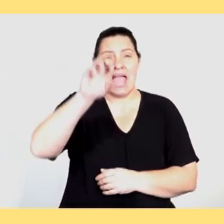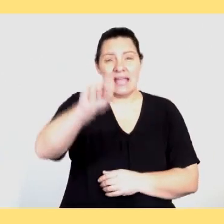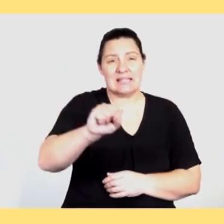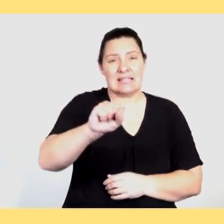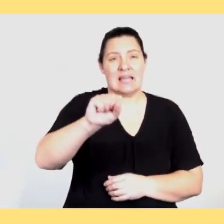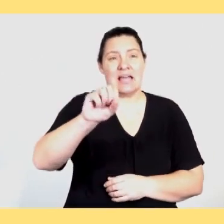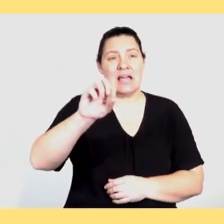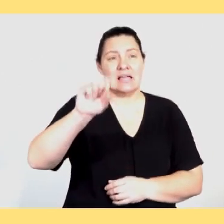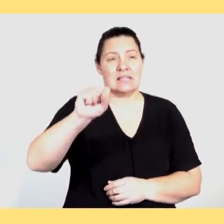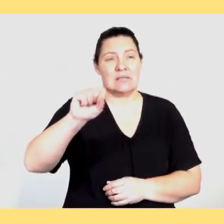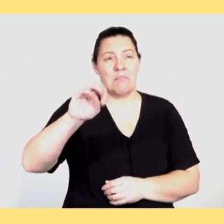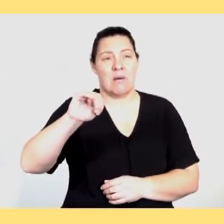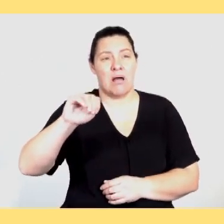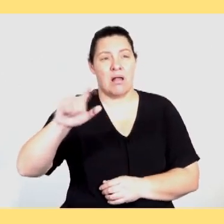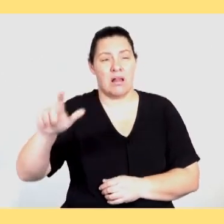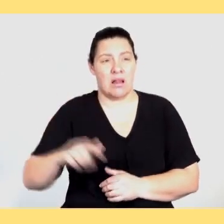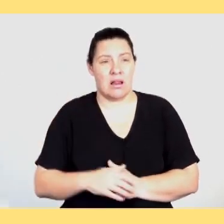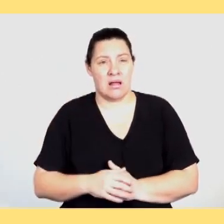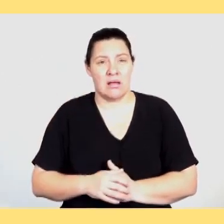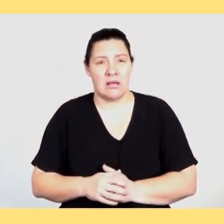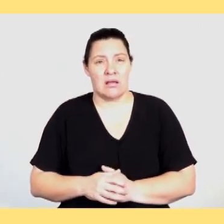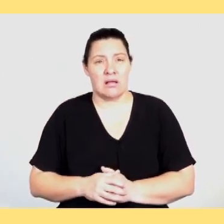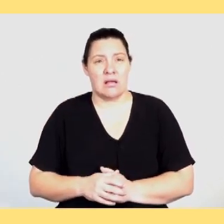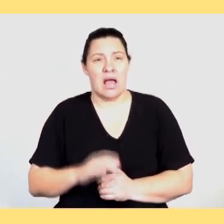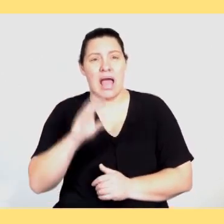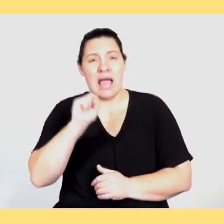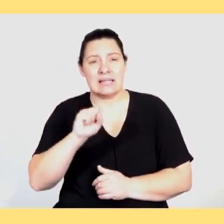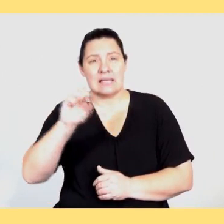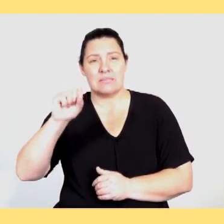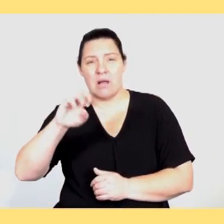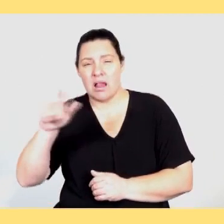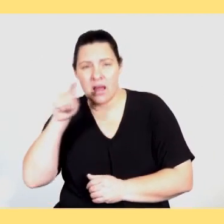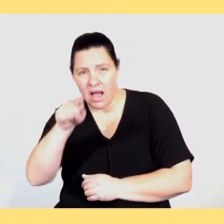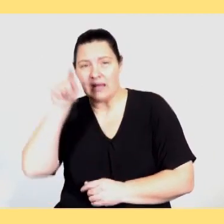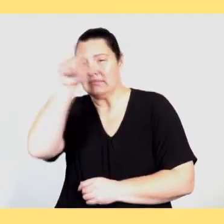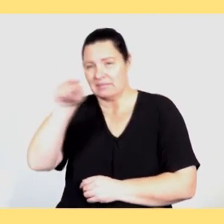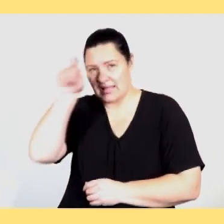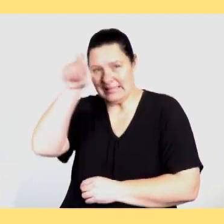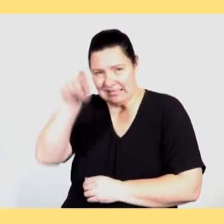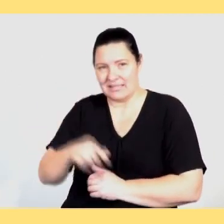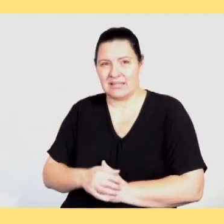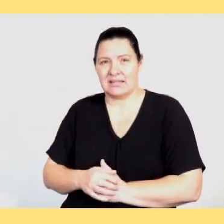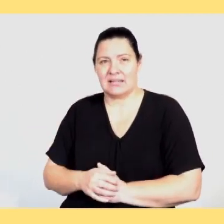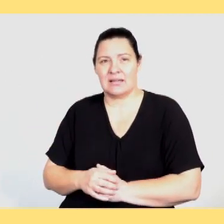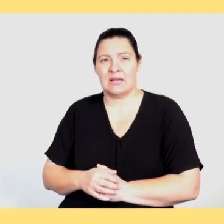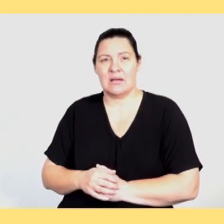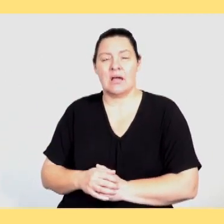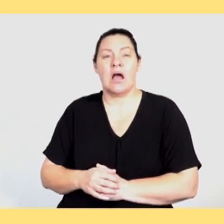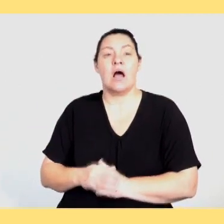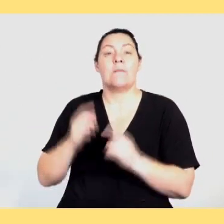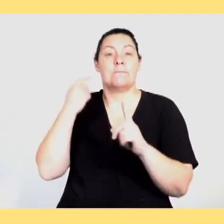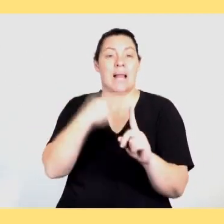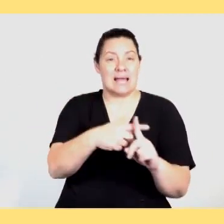S small. We sold goods of 16,000. Where is S small? Please look for S small. There is S small.